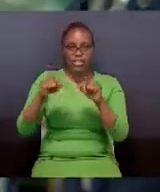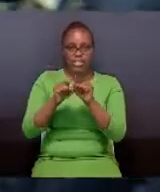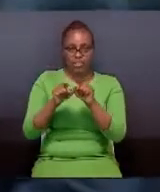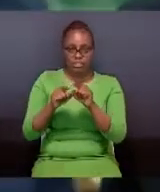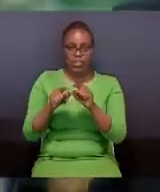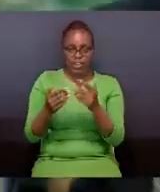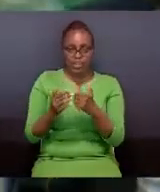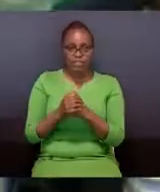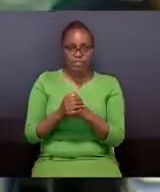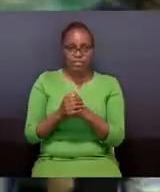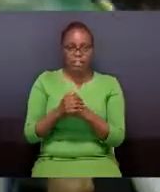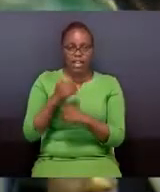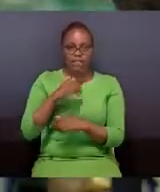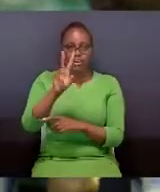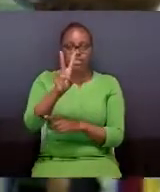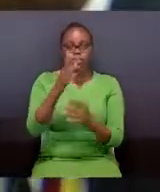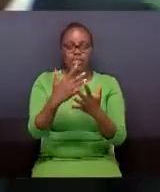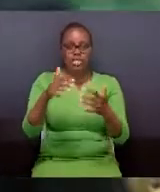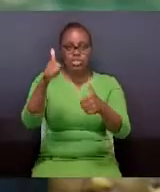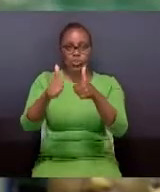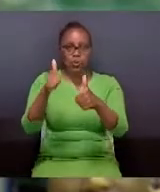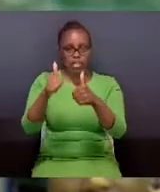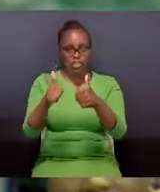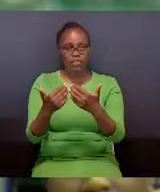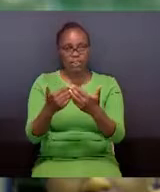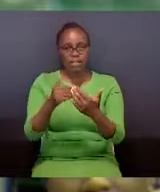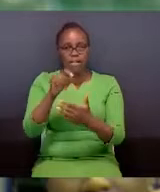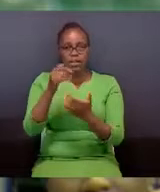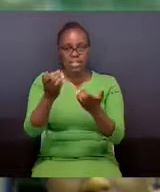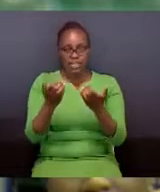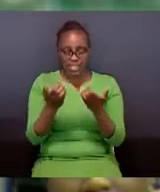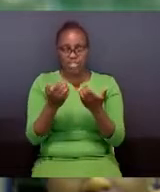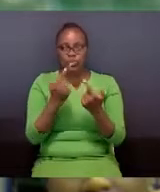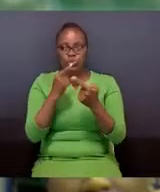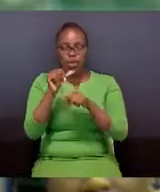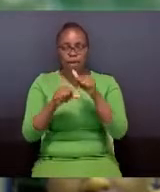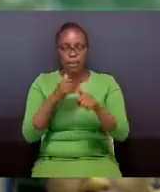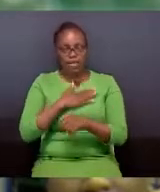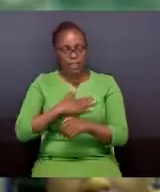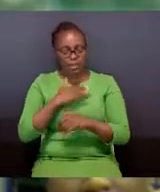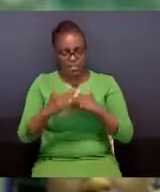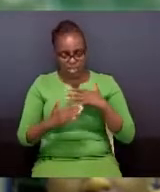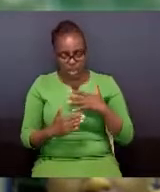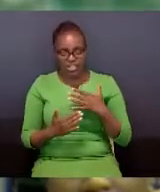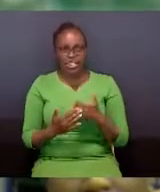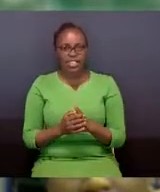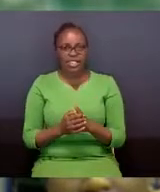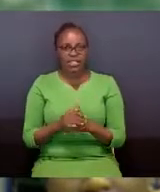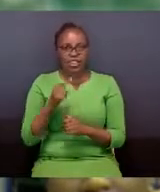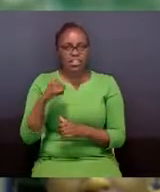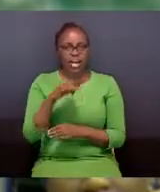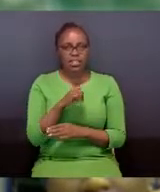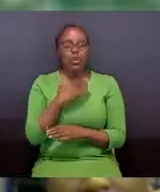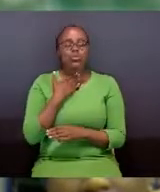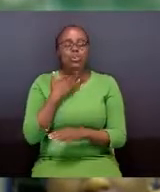Connect, I have two faces that I absolutely need to indulge. So, Your Excellency, we